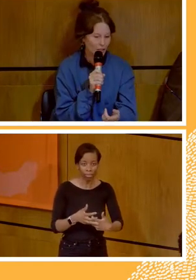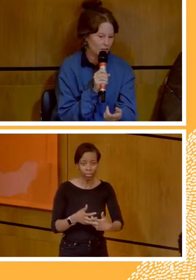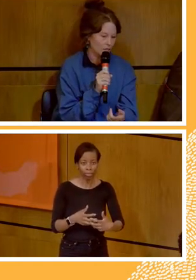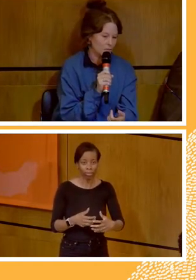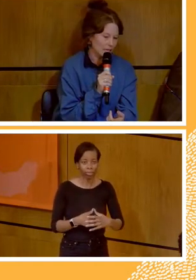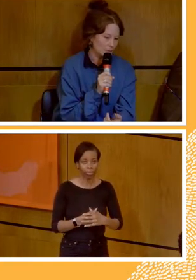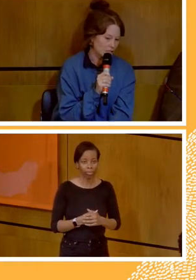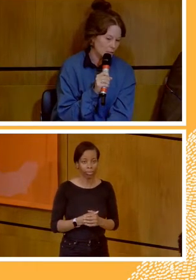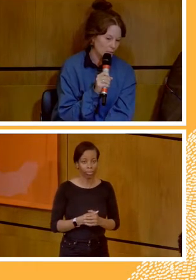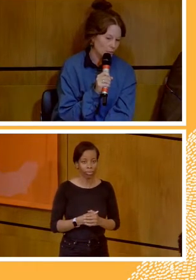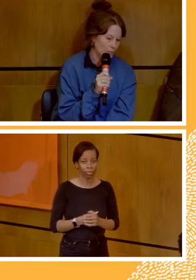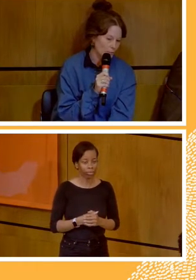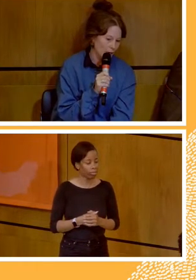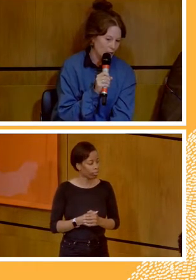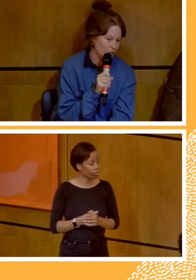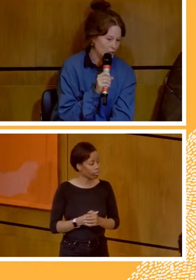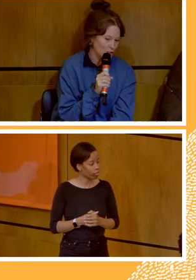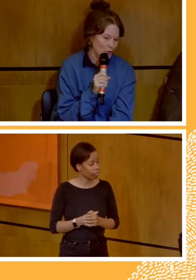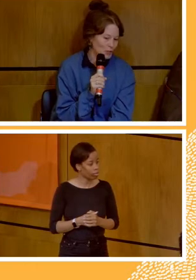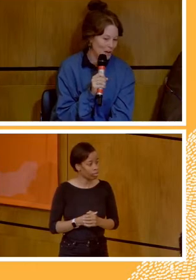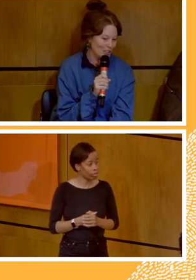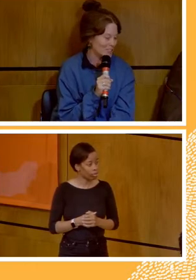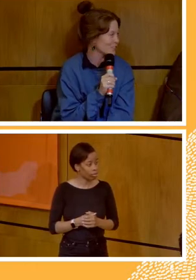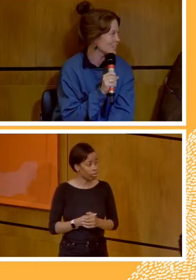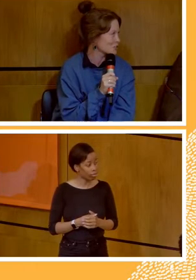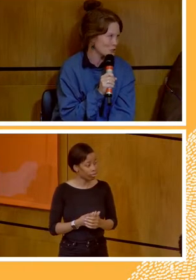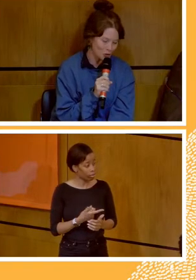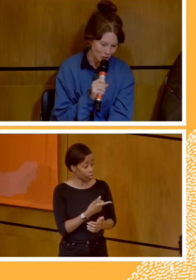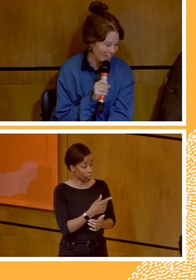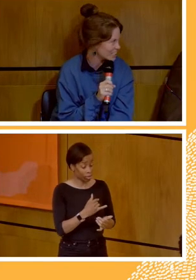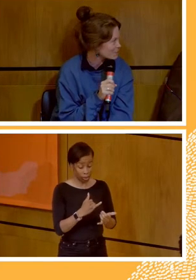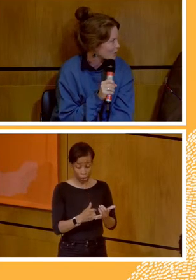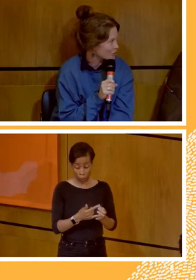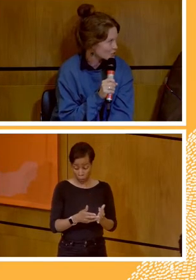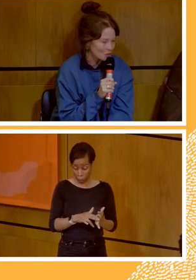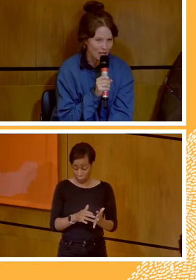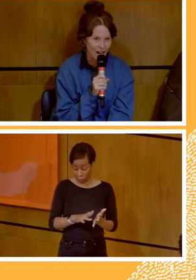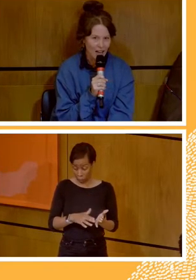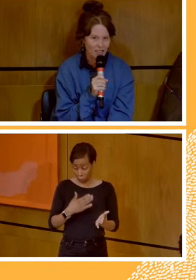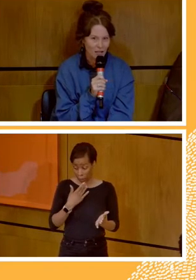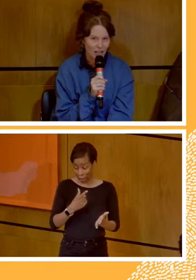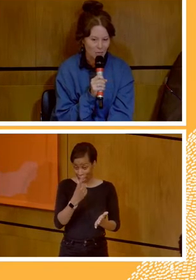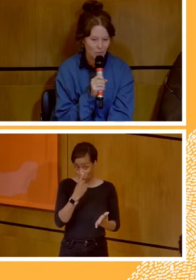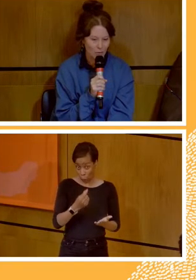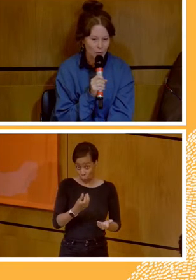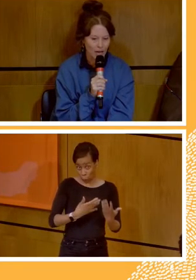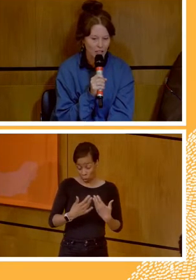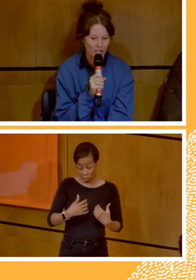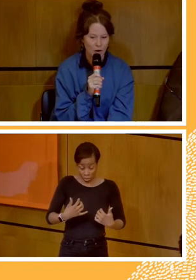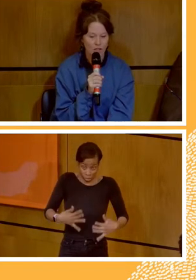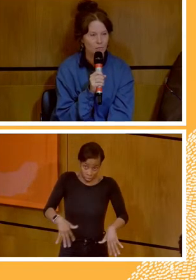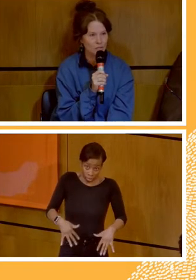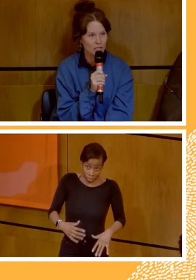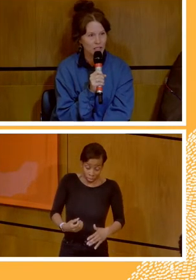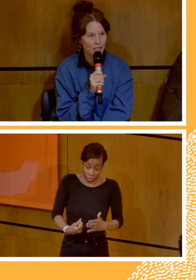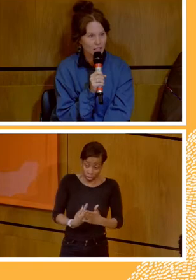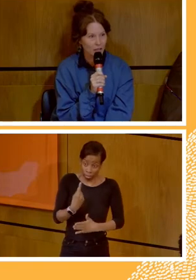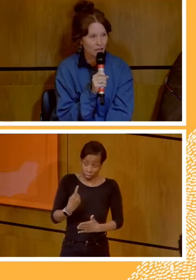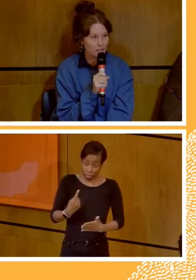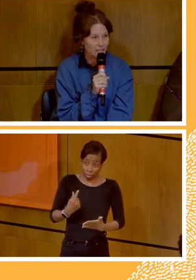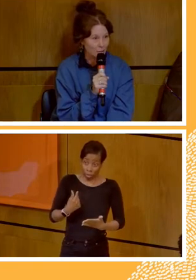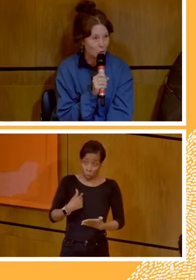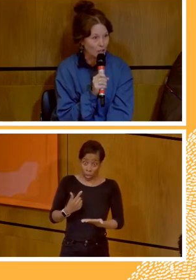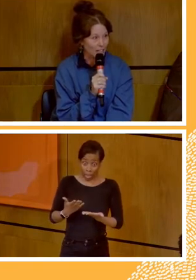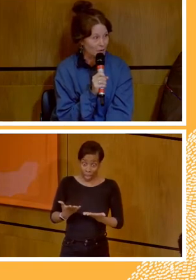And I think Samson, maybe you should talk about this extraordinary experience that we had when we were actually welcomed to